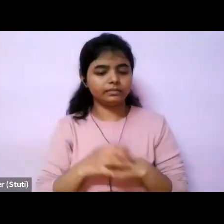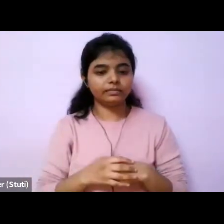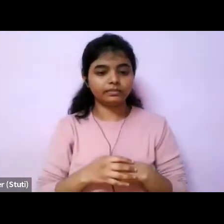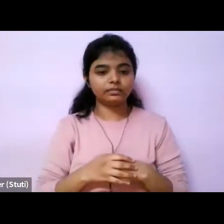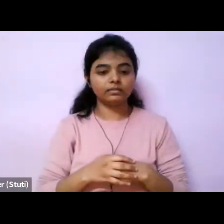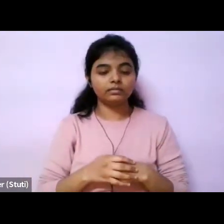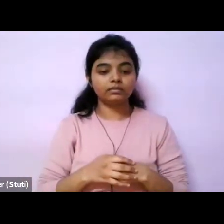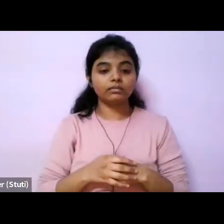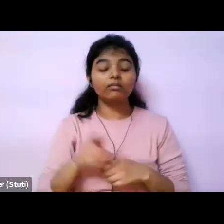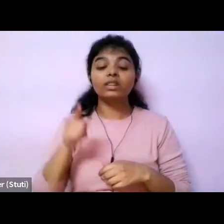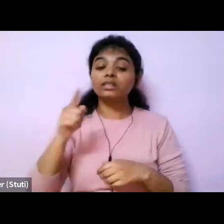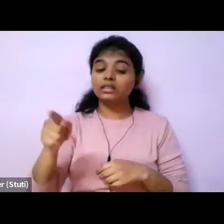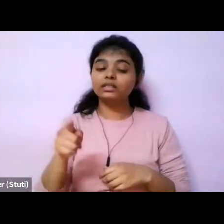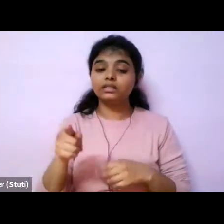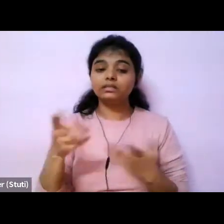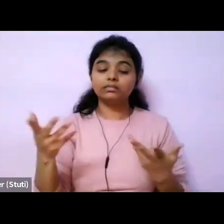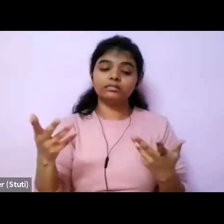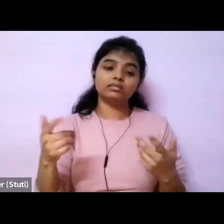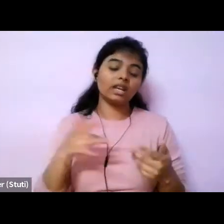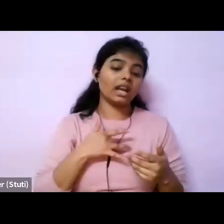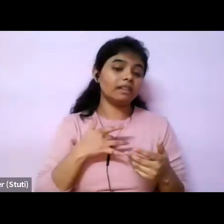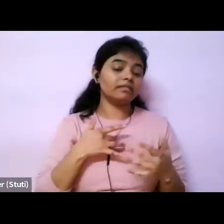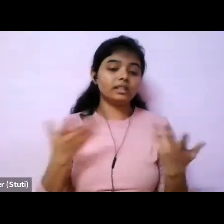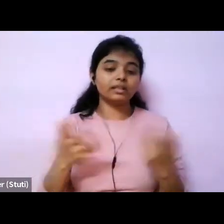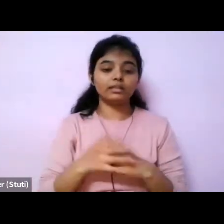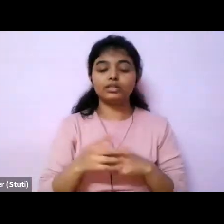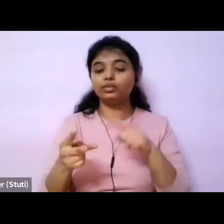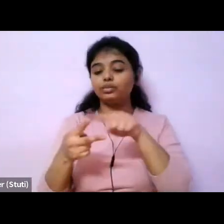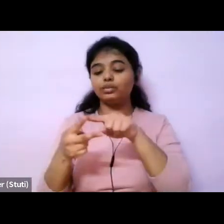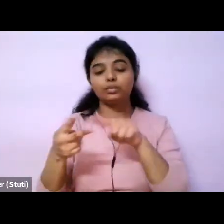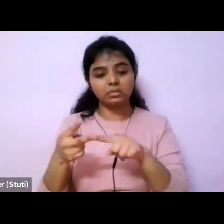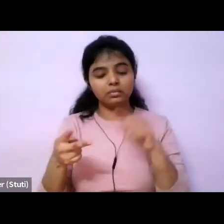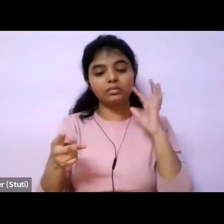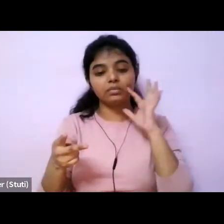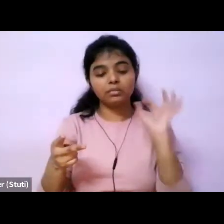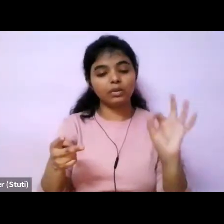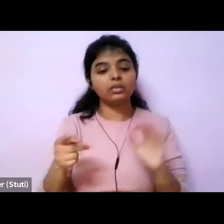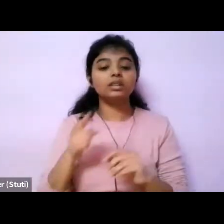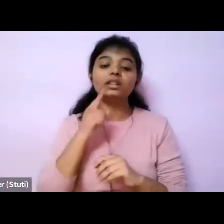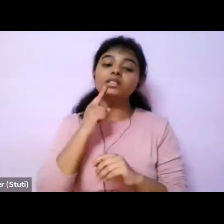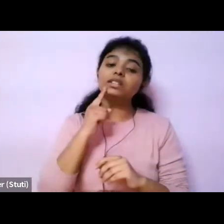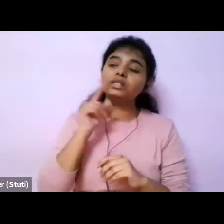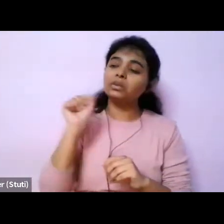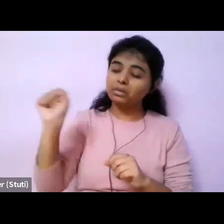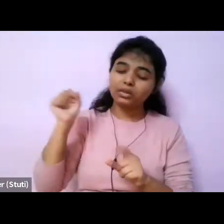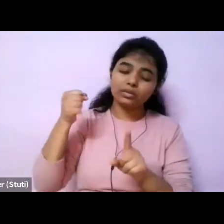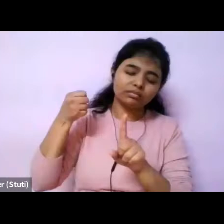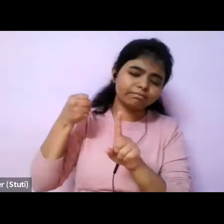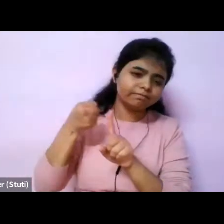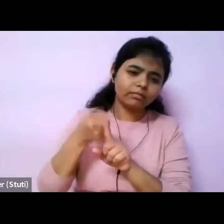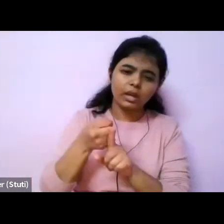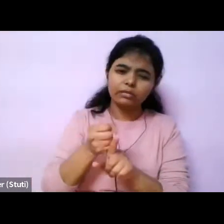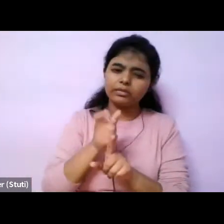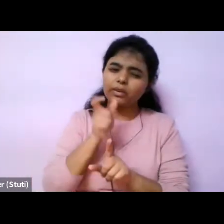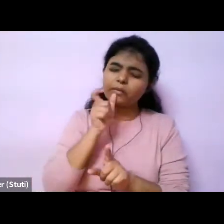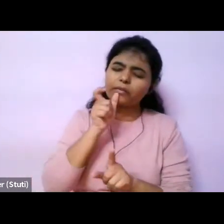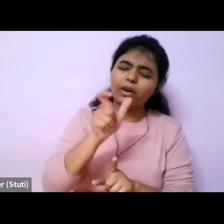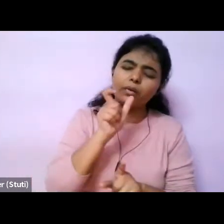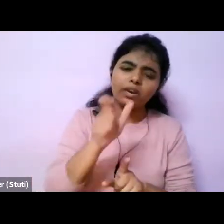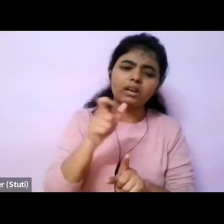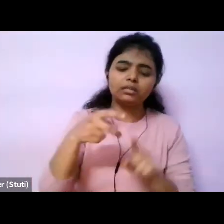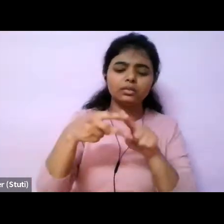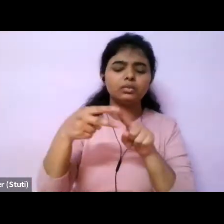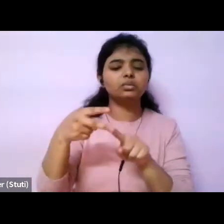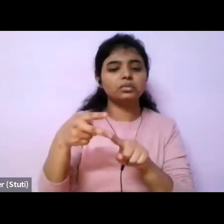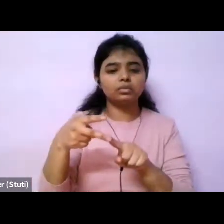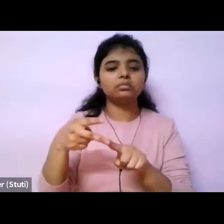known, this was, I felt these were the two things that Vasishta really emphasized on in his narrative.